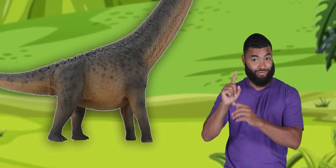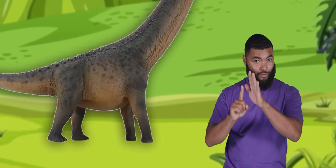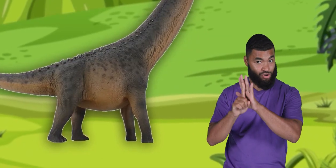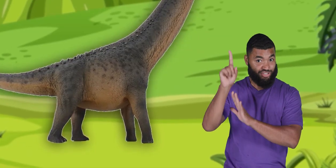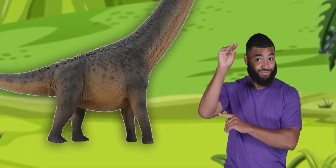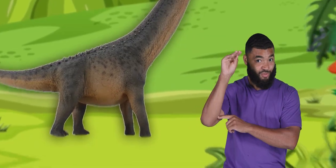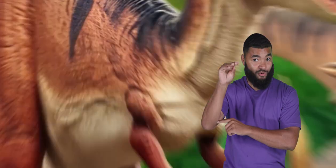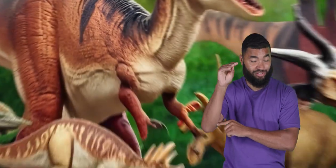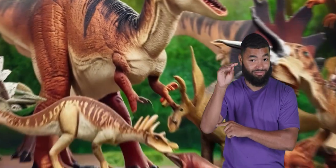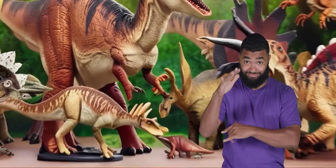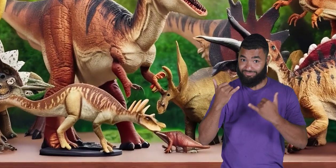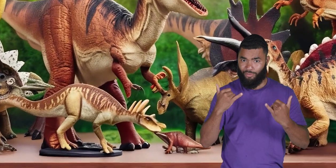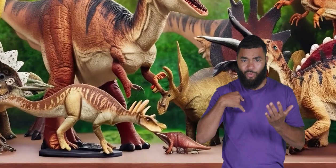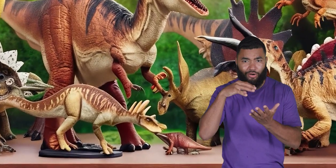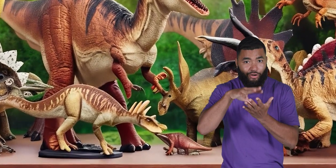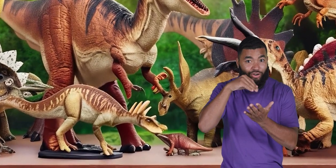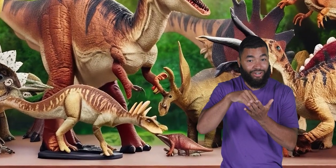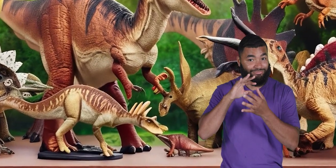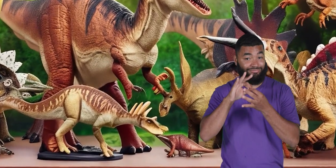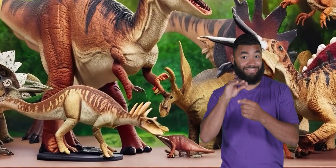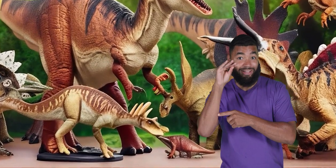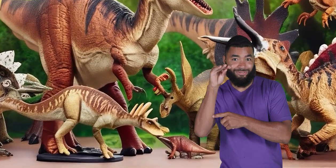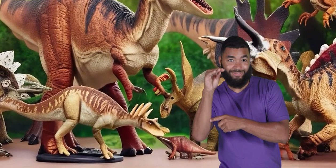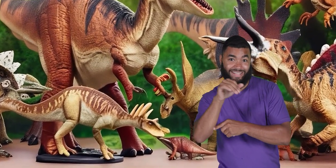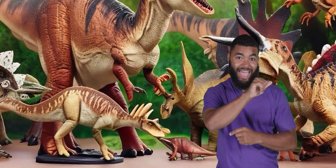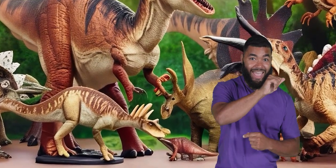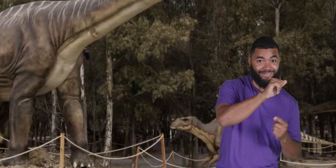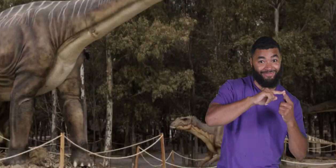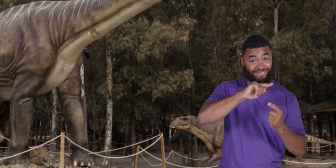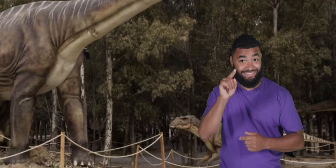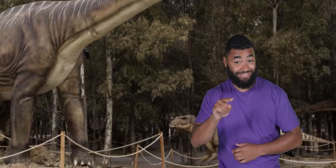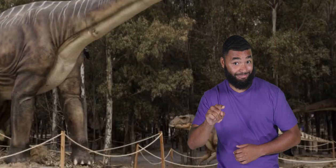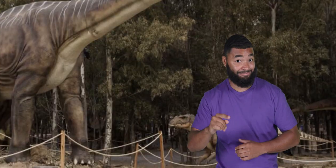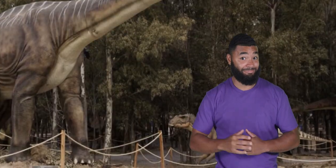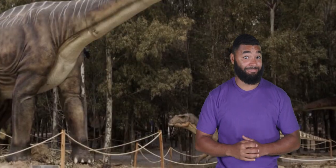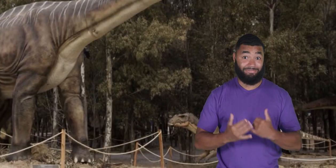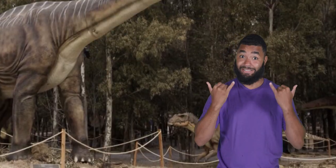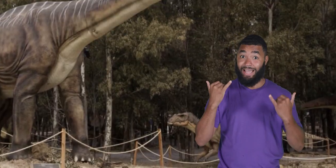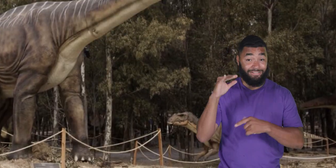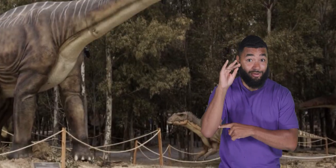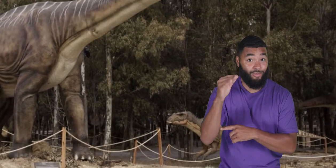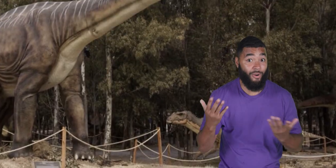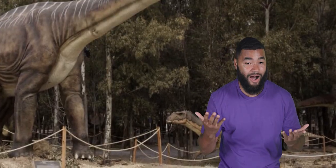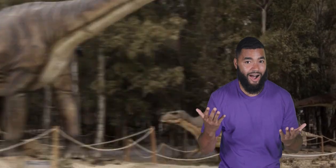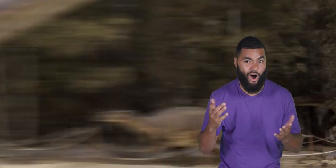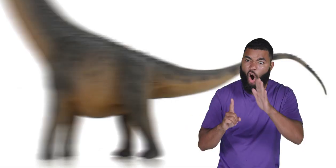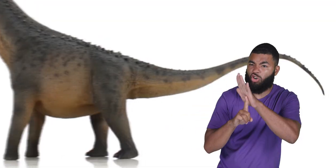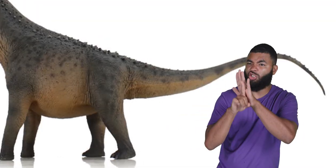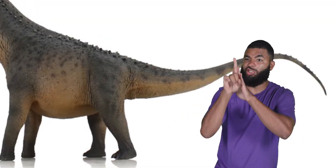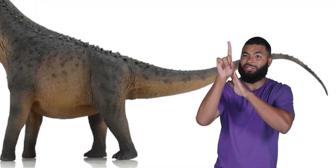Argentinosaurus. We're learning about dinosaurs from A to Z. Let's find out what today's dino will be.